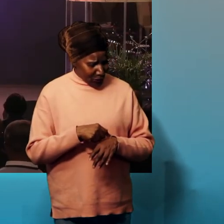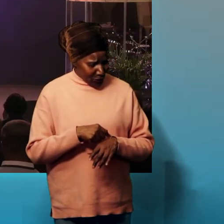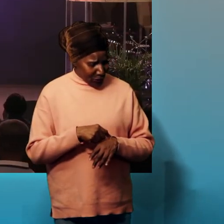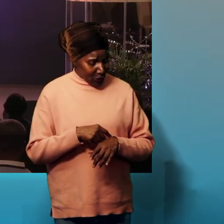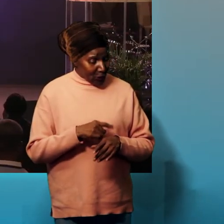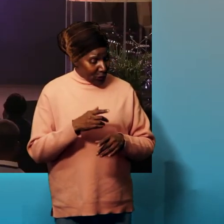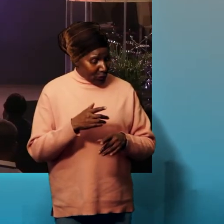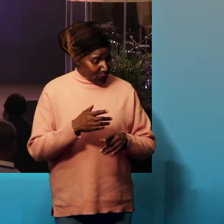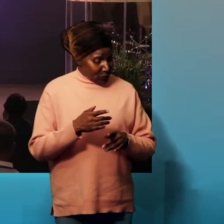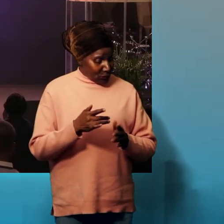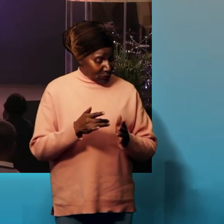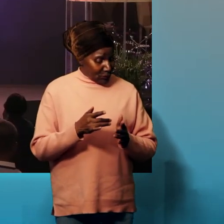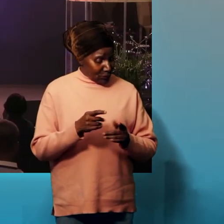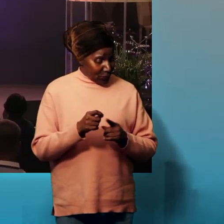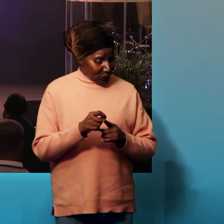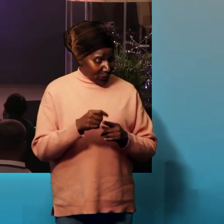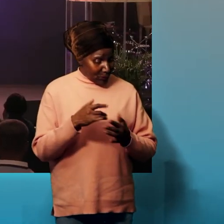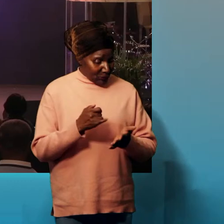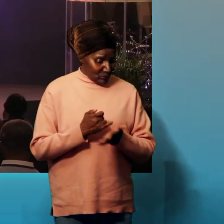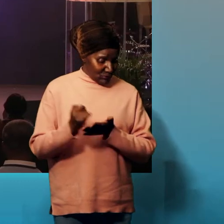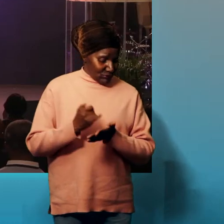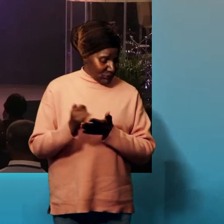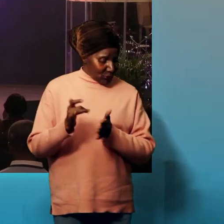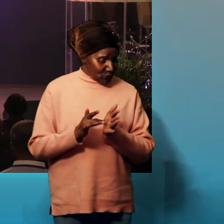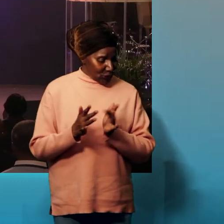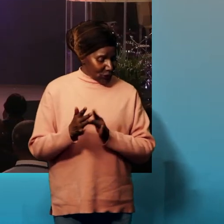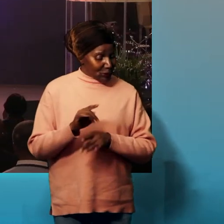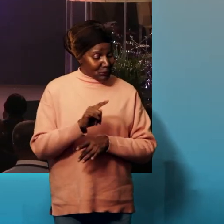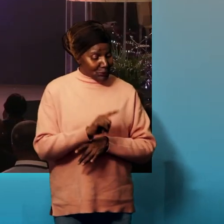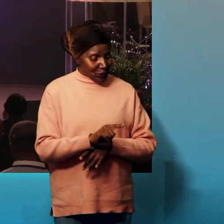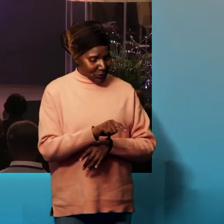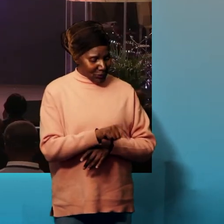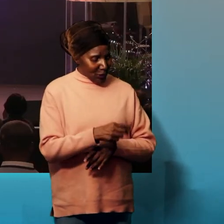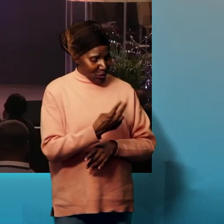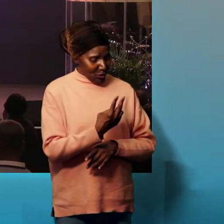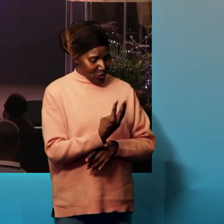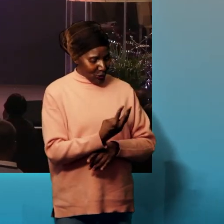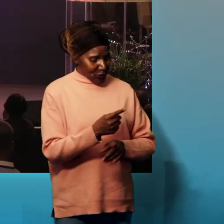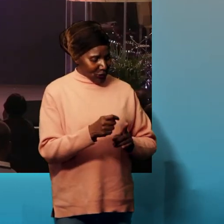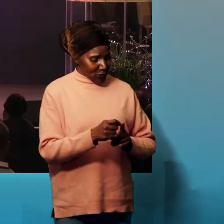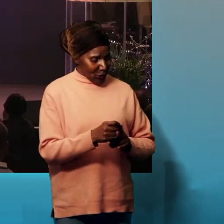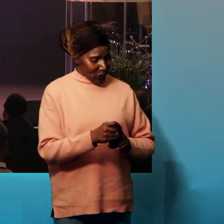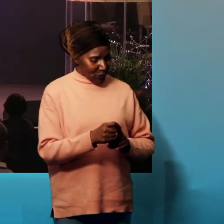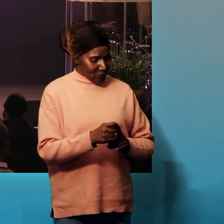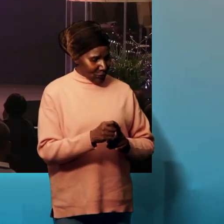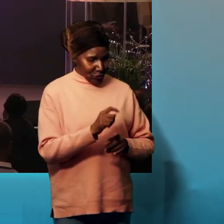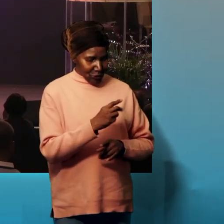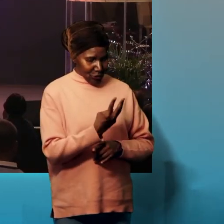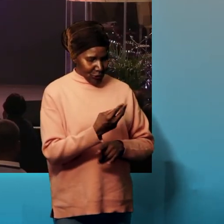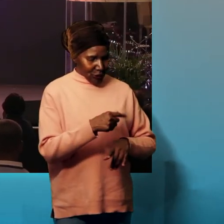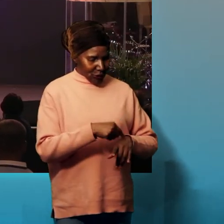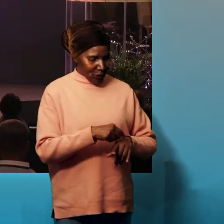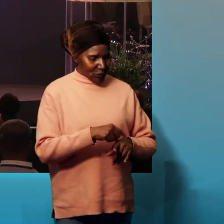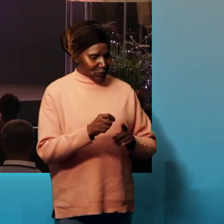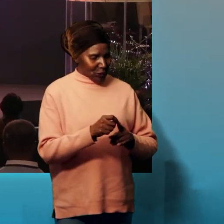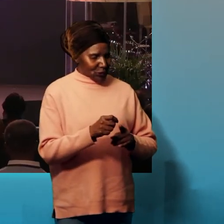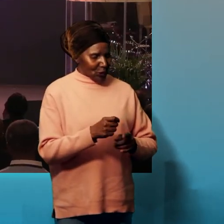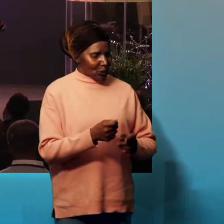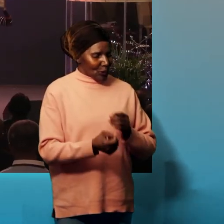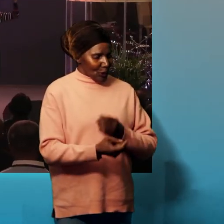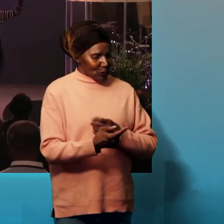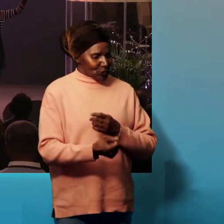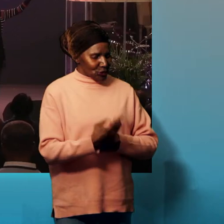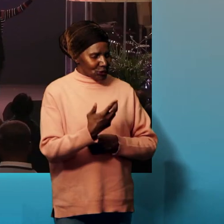Jesus. 3 times Peter gets to reaffirm, I love you, Lord. You know I love you, Lord.